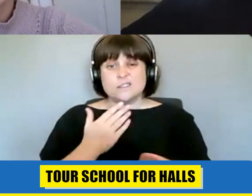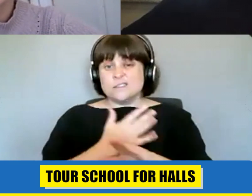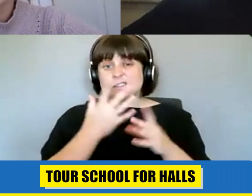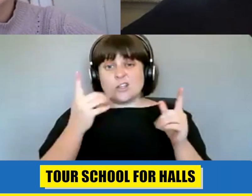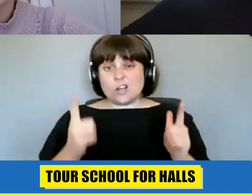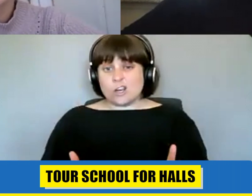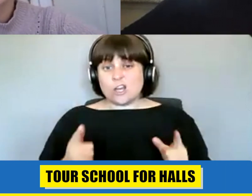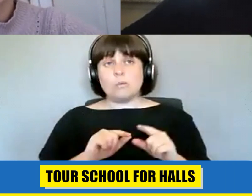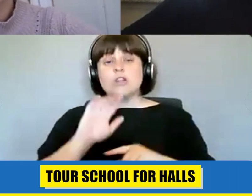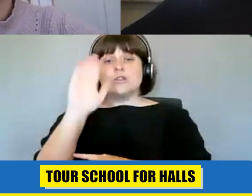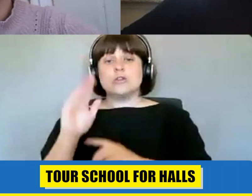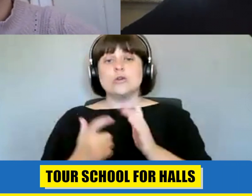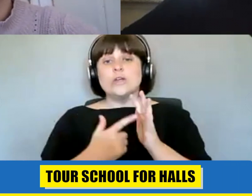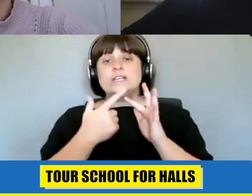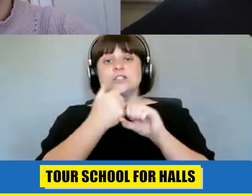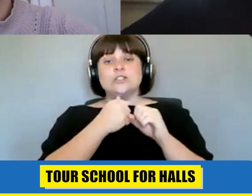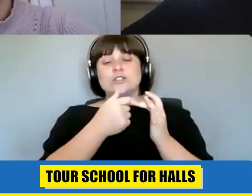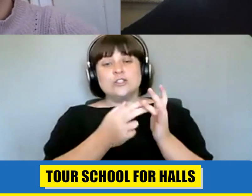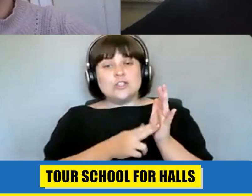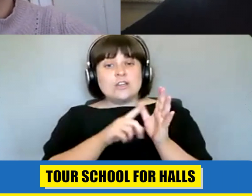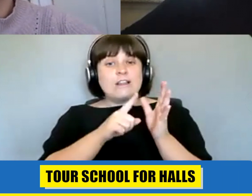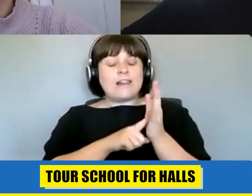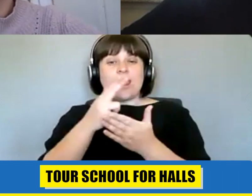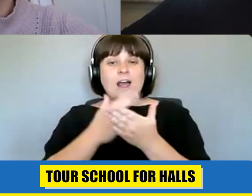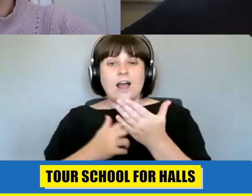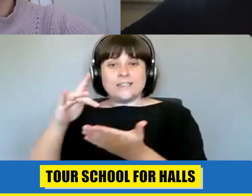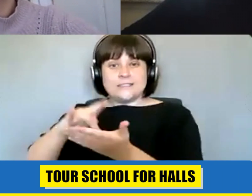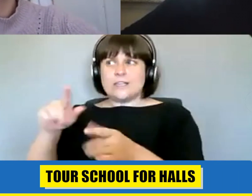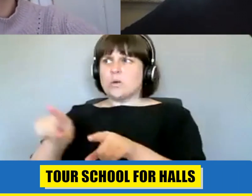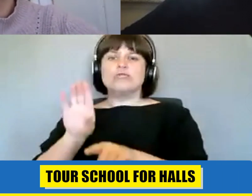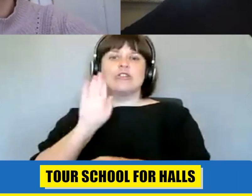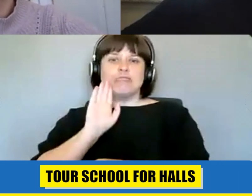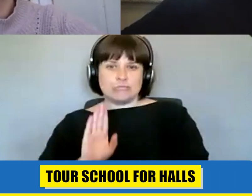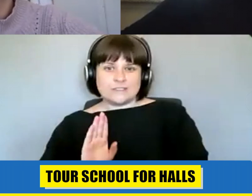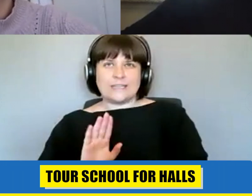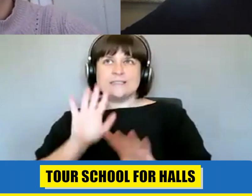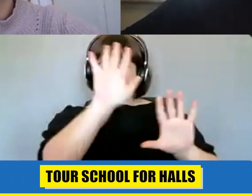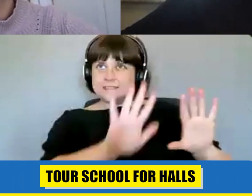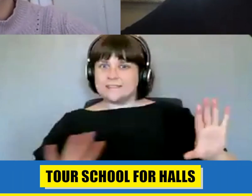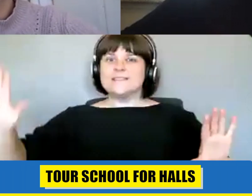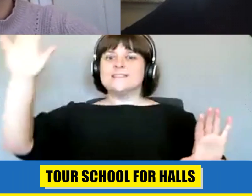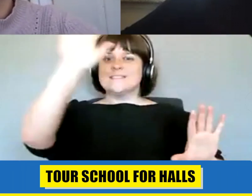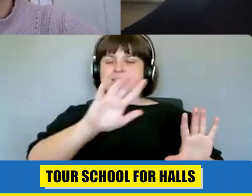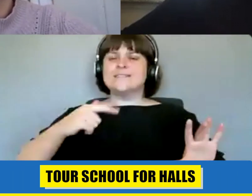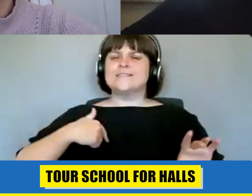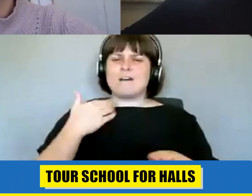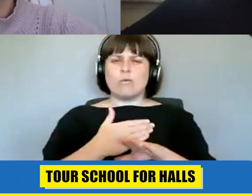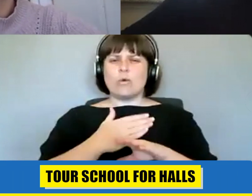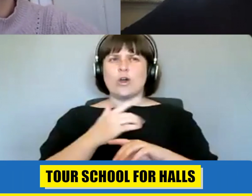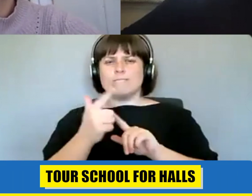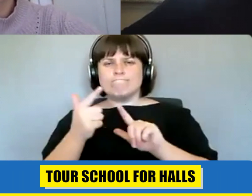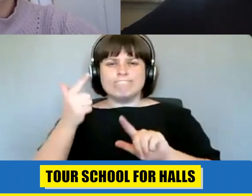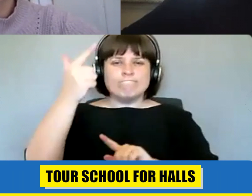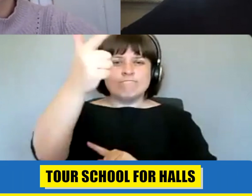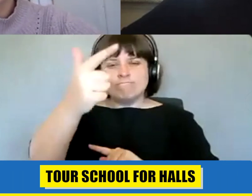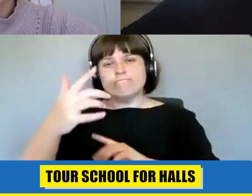regional art centres and presenters around Australia. I've done a lot of work in regional and remote Western